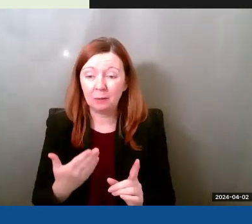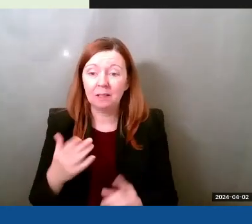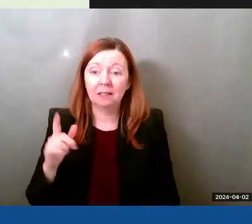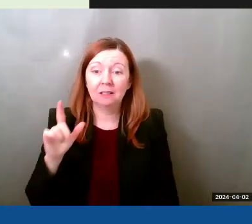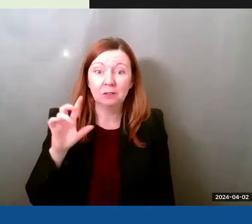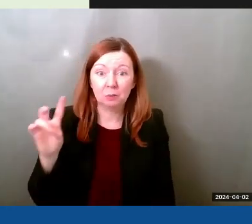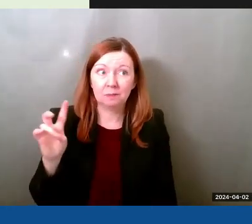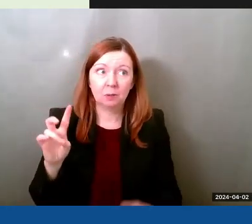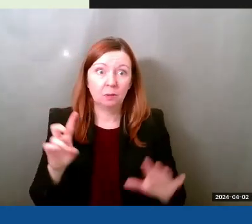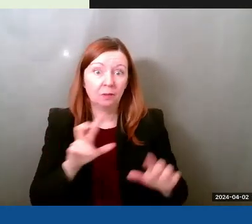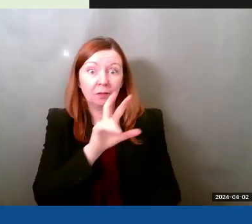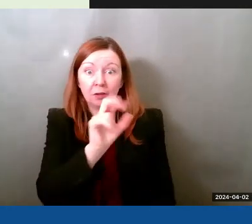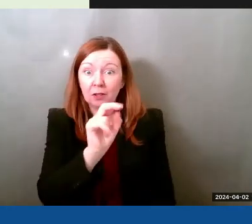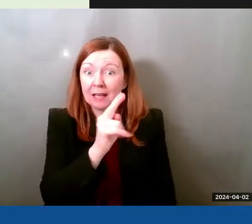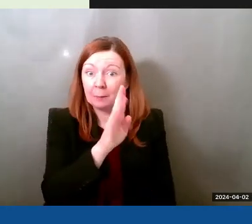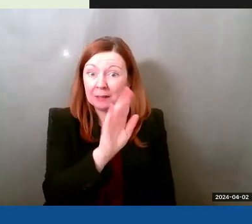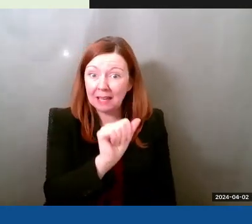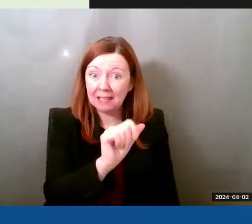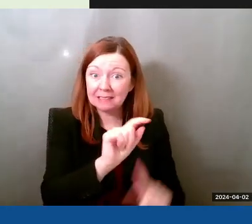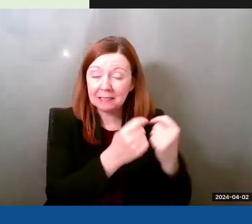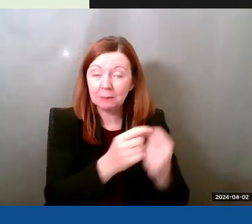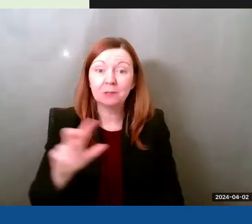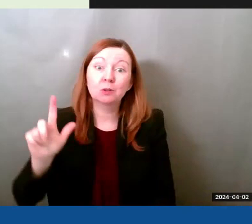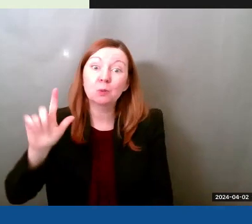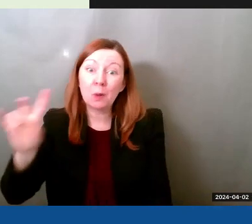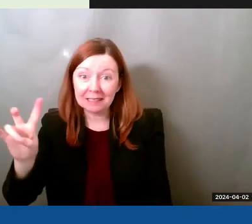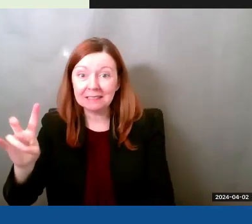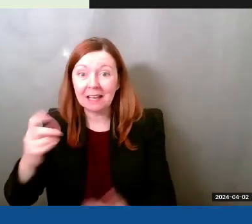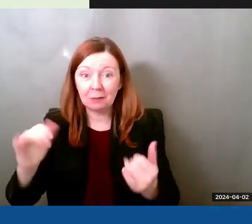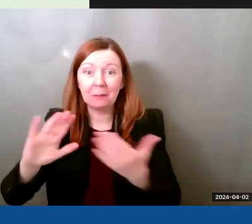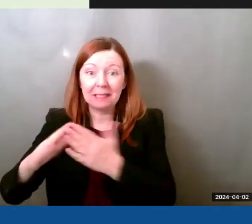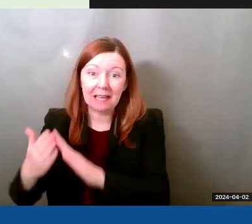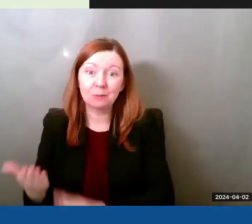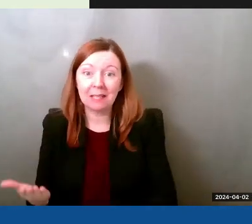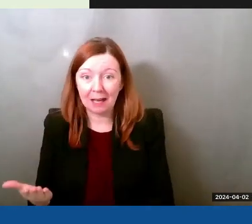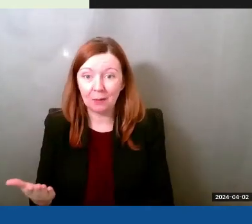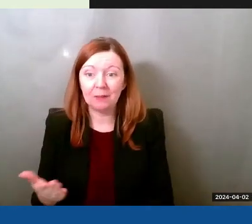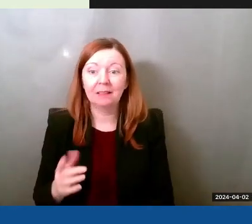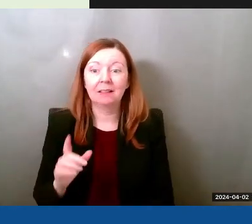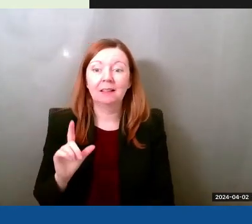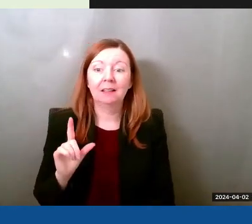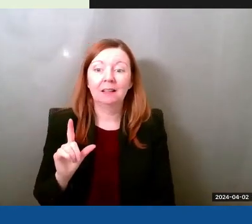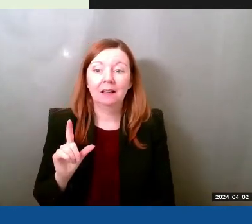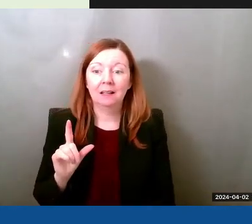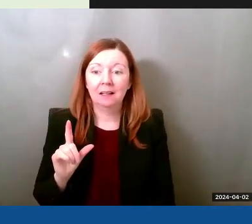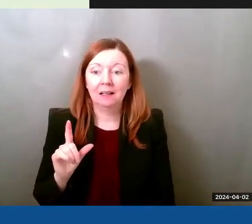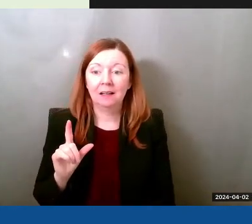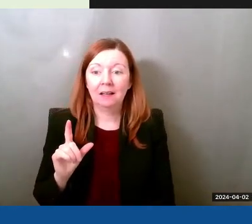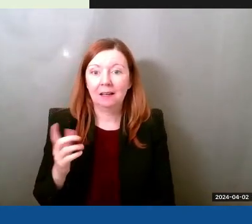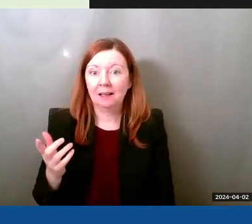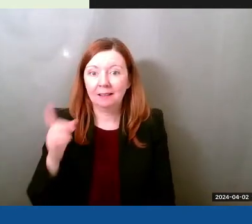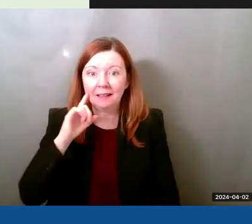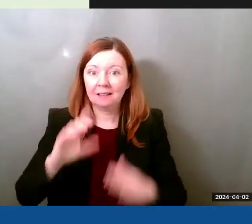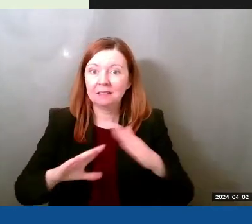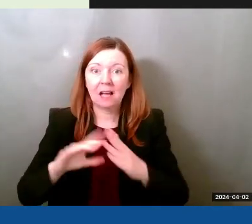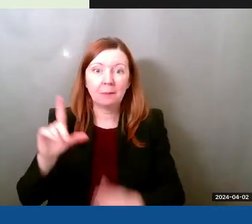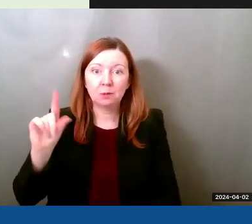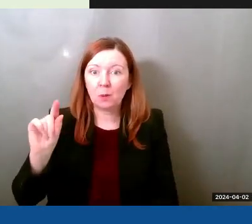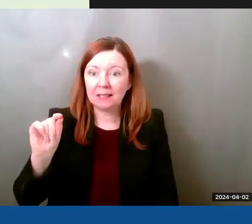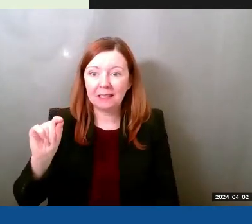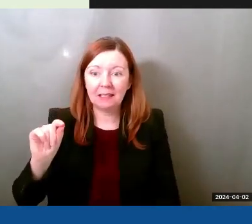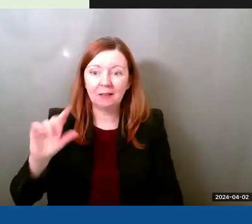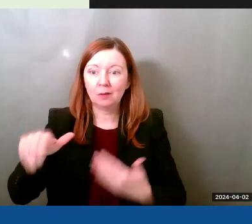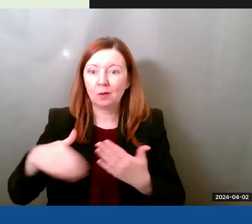27 out of 30 NBA teams play in their downtowns, and 20 of the top 20 markets, they're